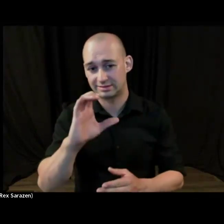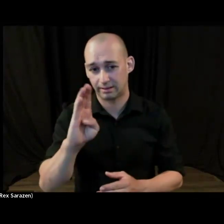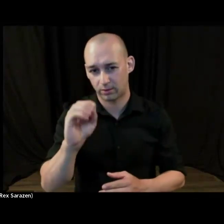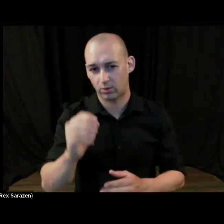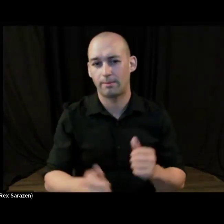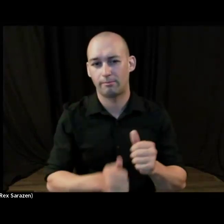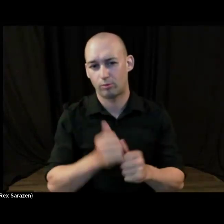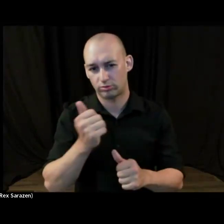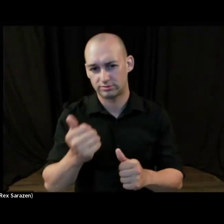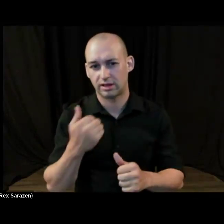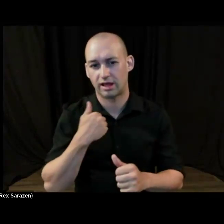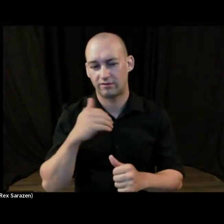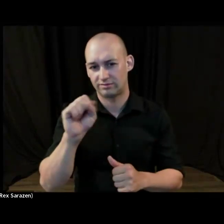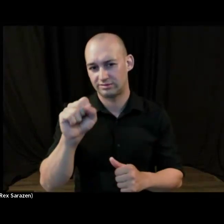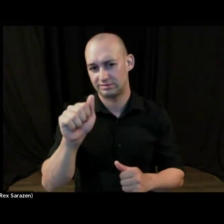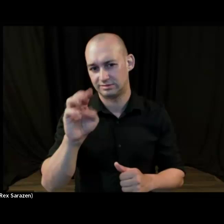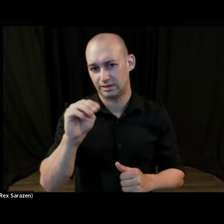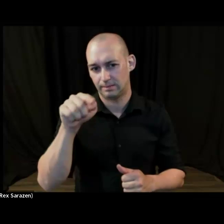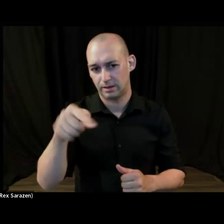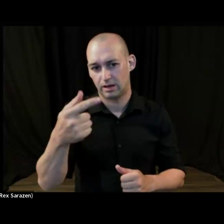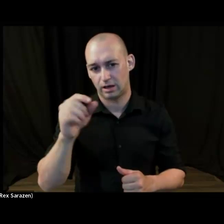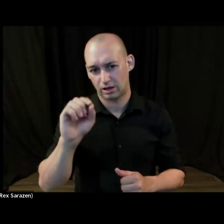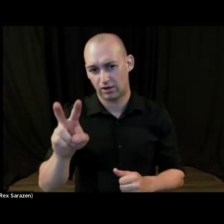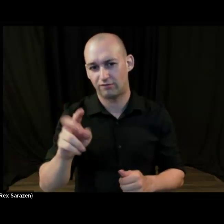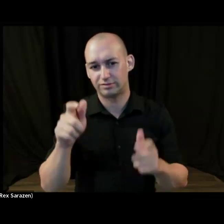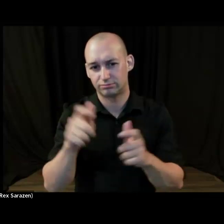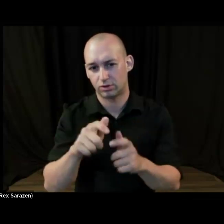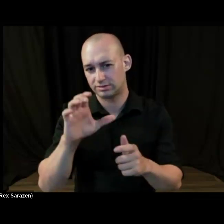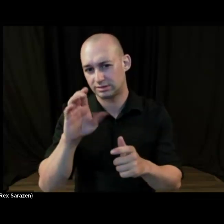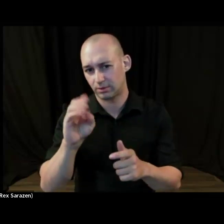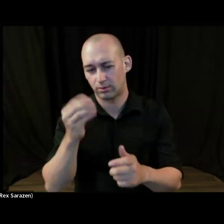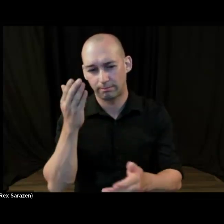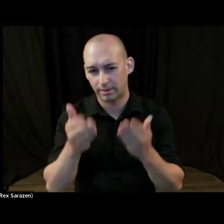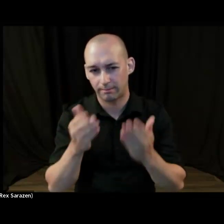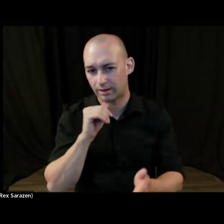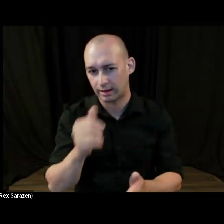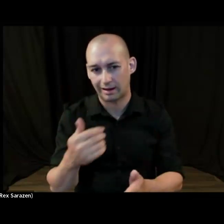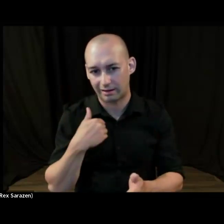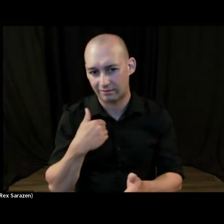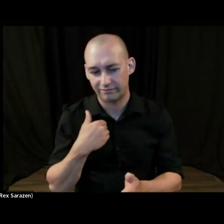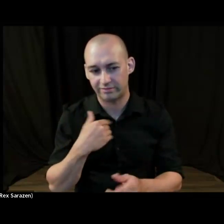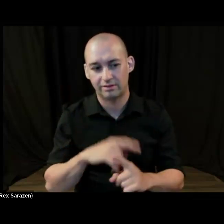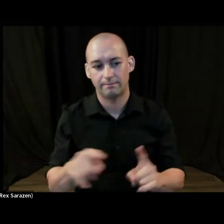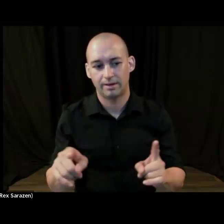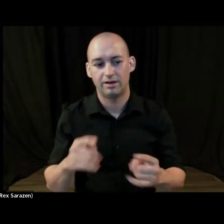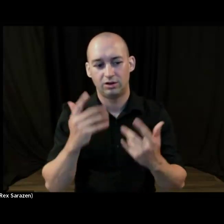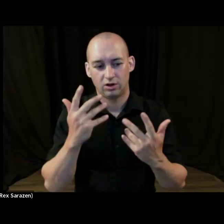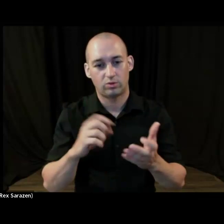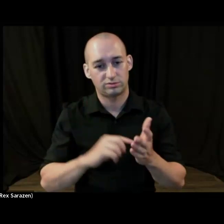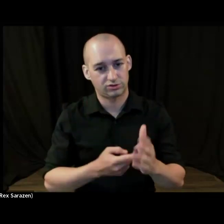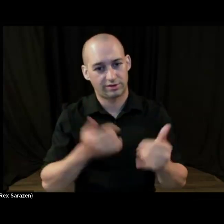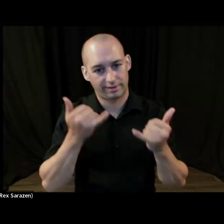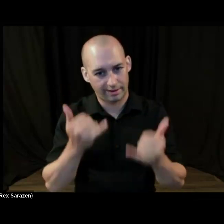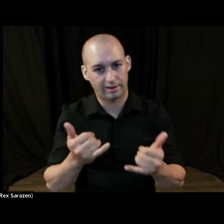have. sam.gov, smaller CBO might not have. So those are one of those things that you want to get started now if